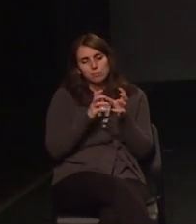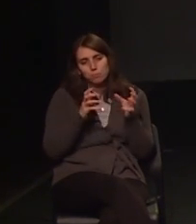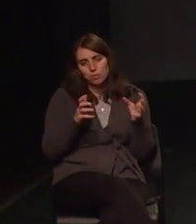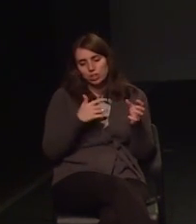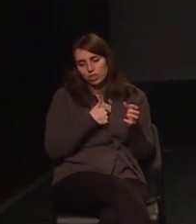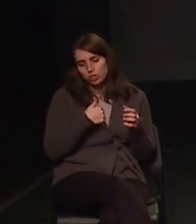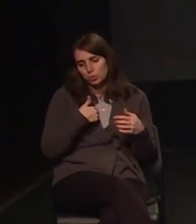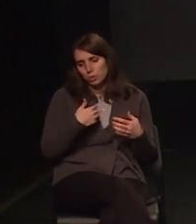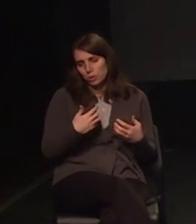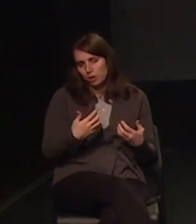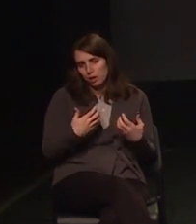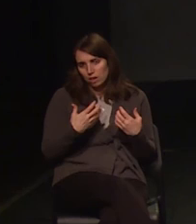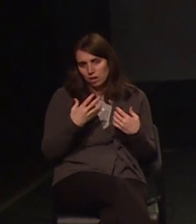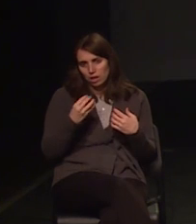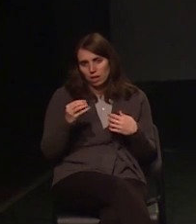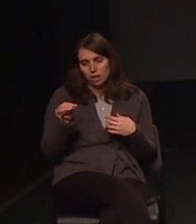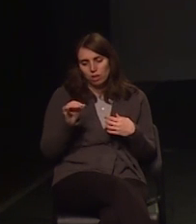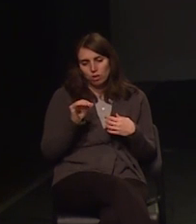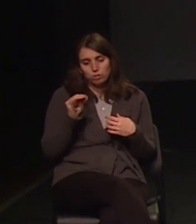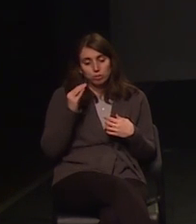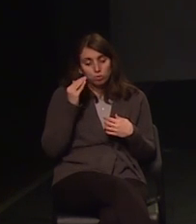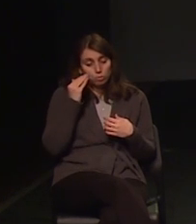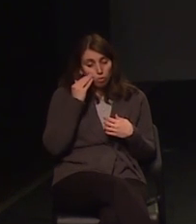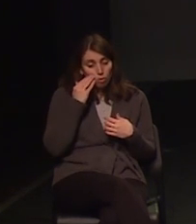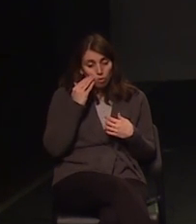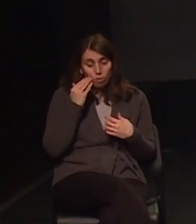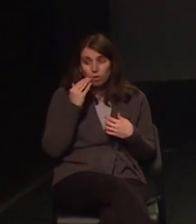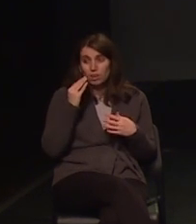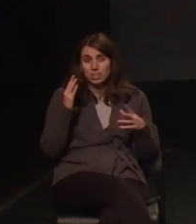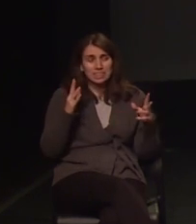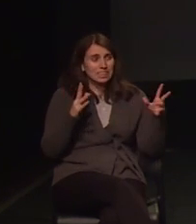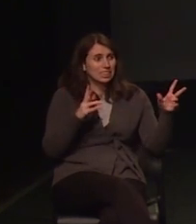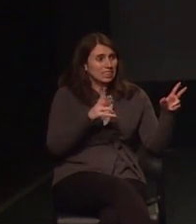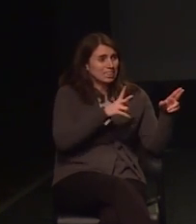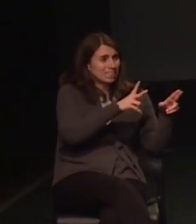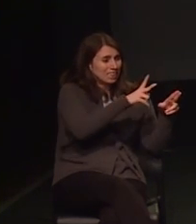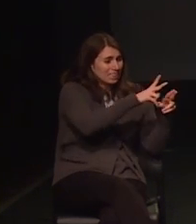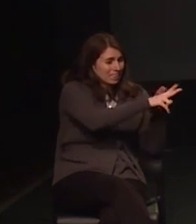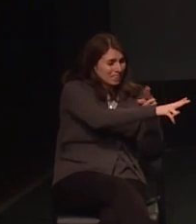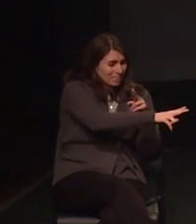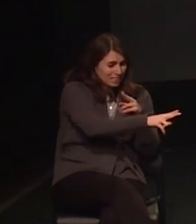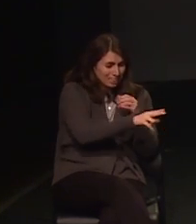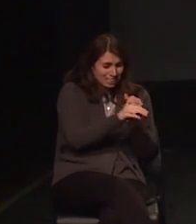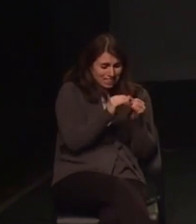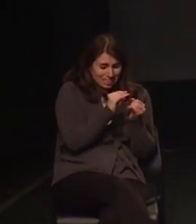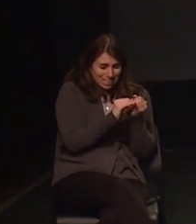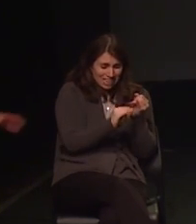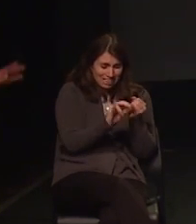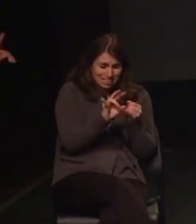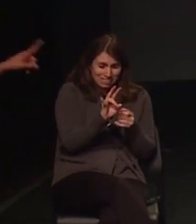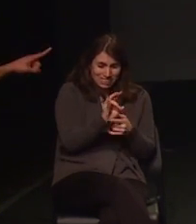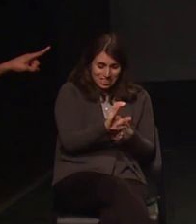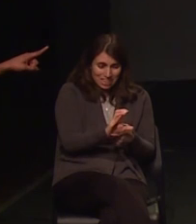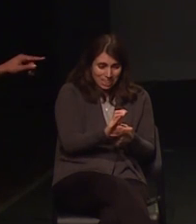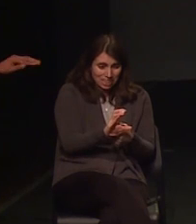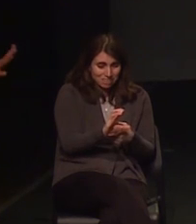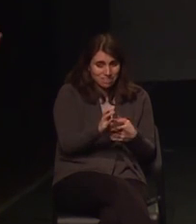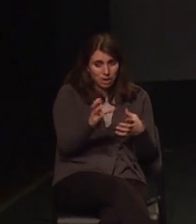be. And I also know, just from coming from a... Hoong-Yi, I'd love, as we're in our last 7 seconds, to have